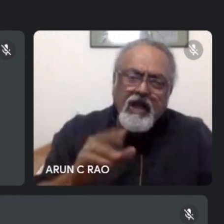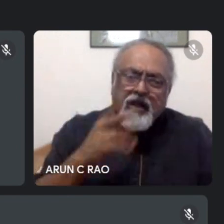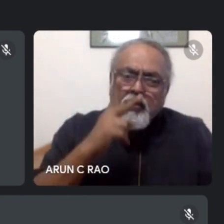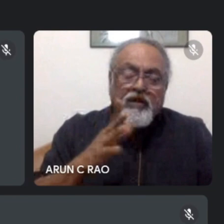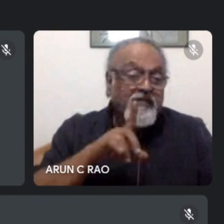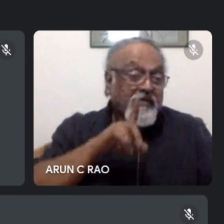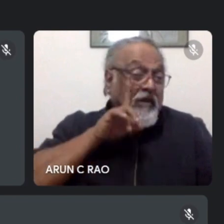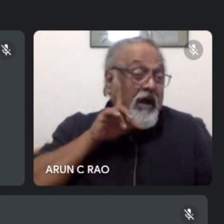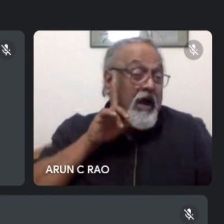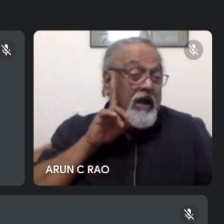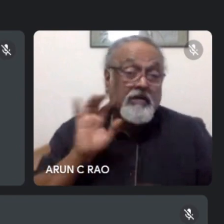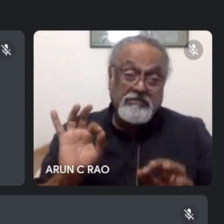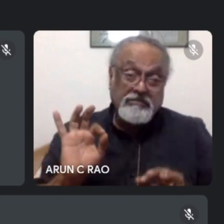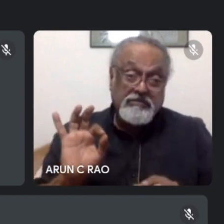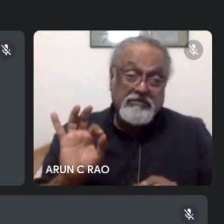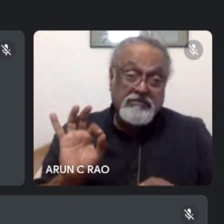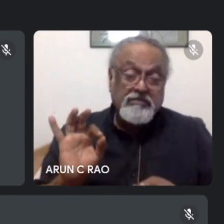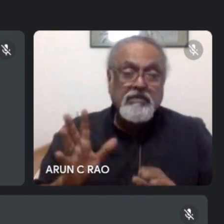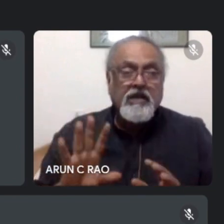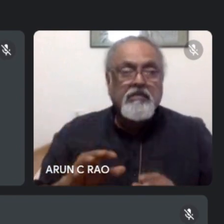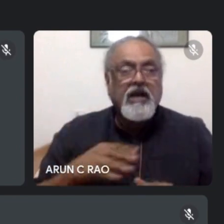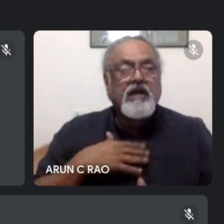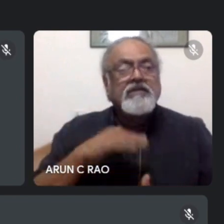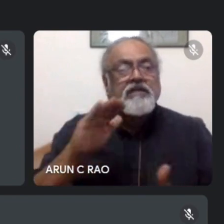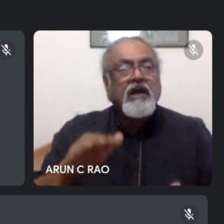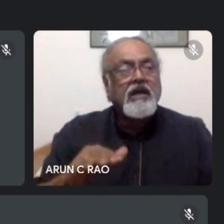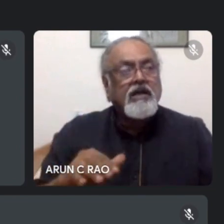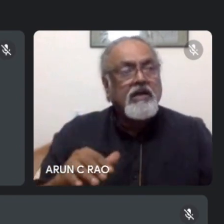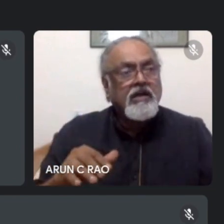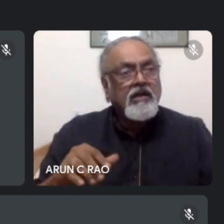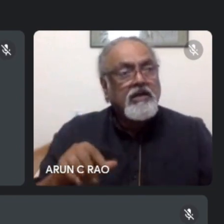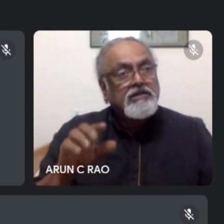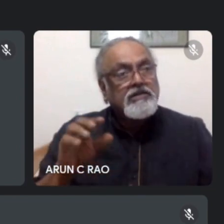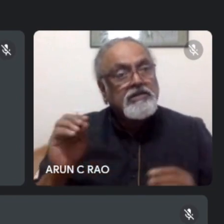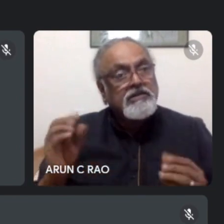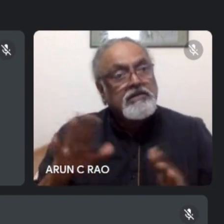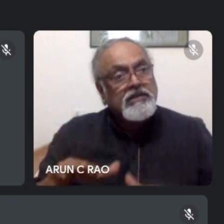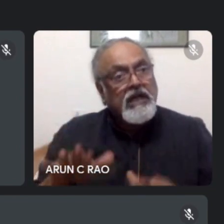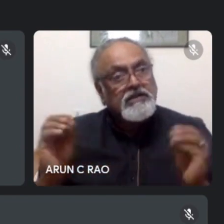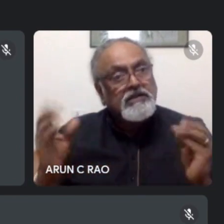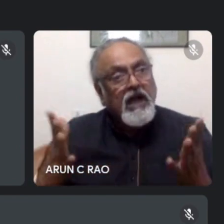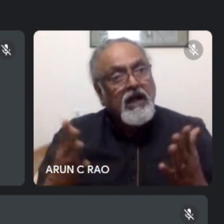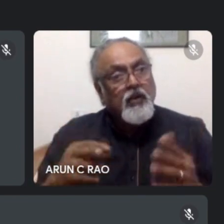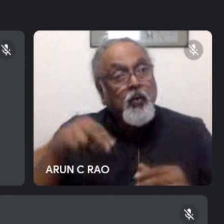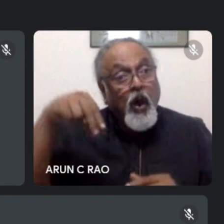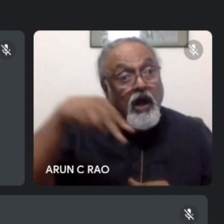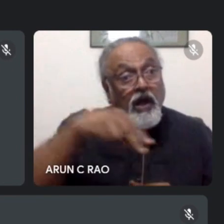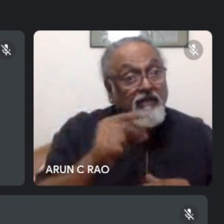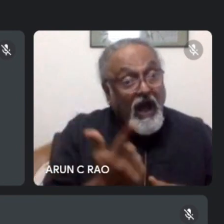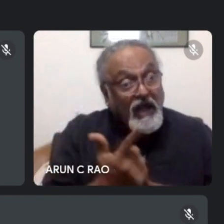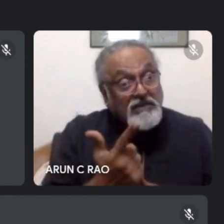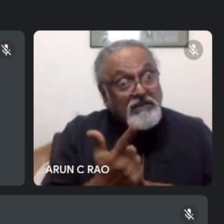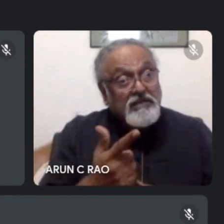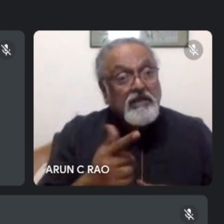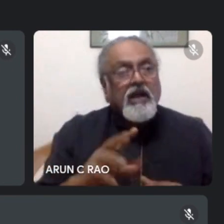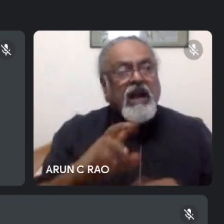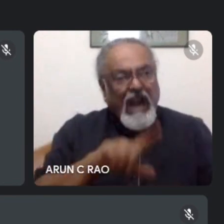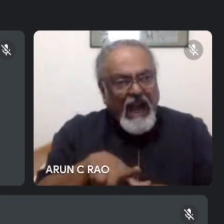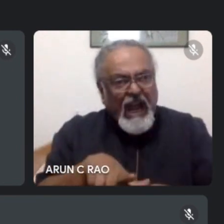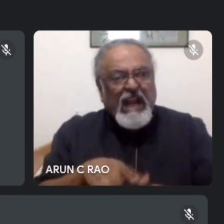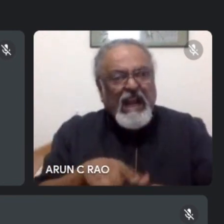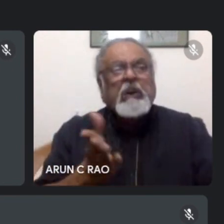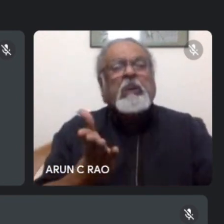start growing, oh, my child started to work early, didn't your child start to work early? So all these comparisons starts